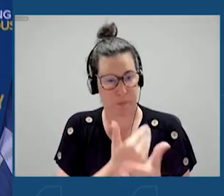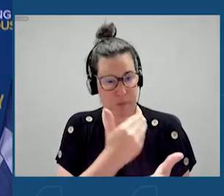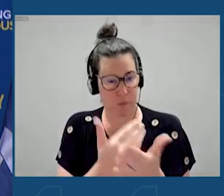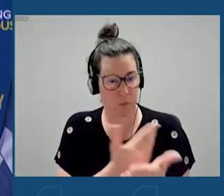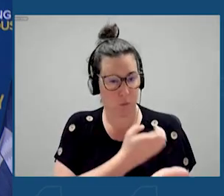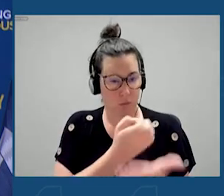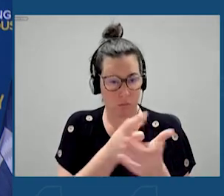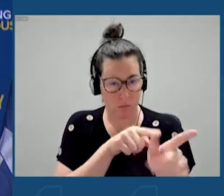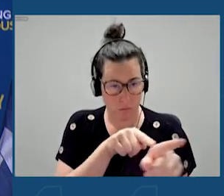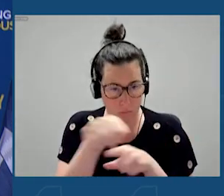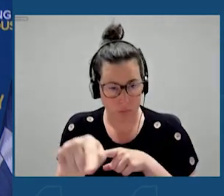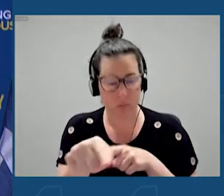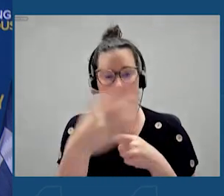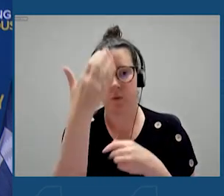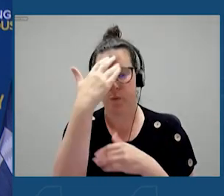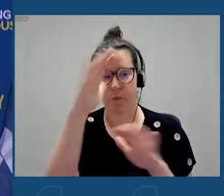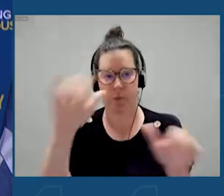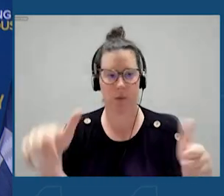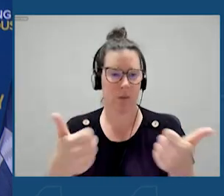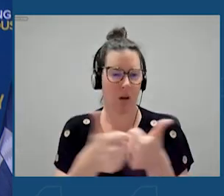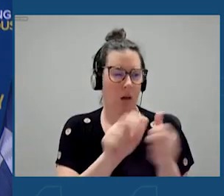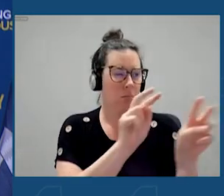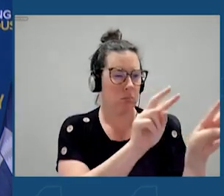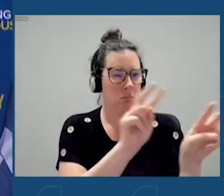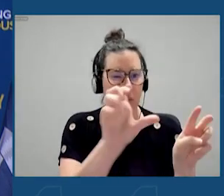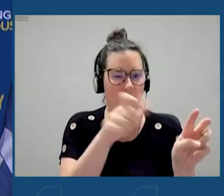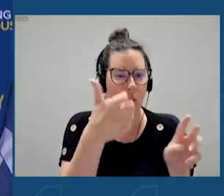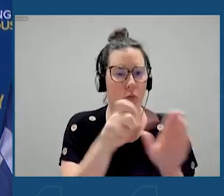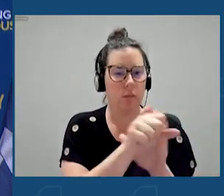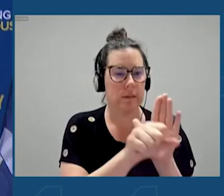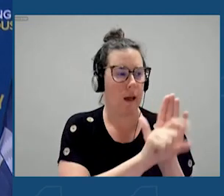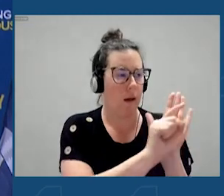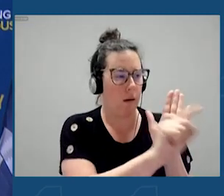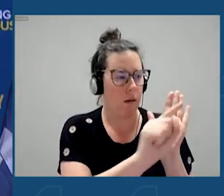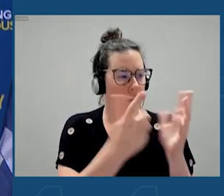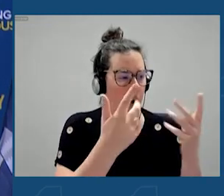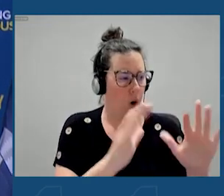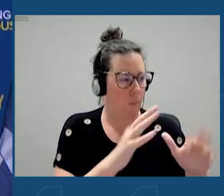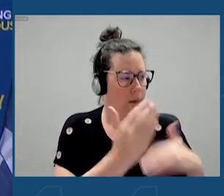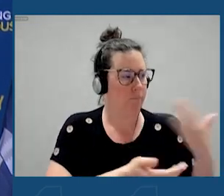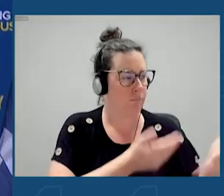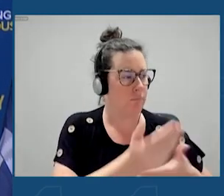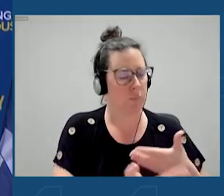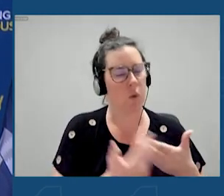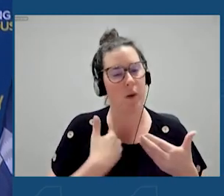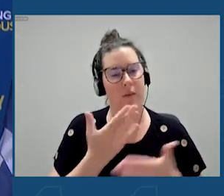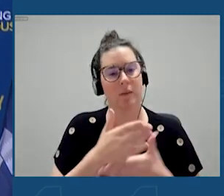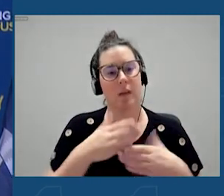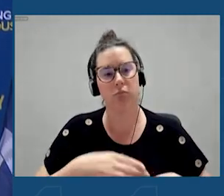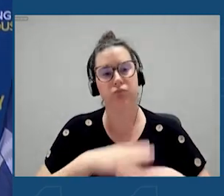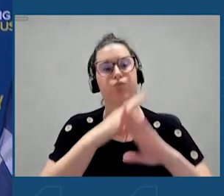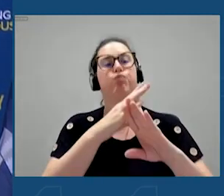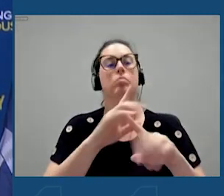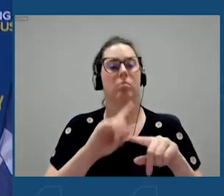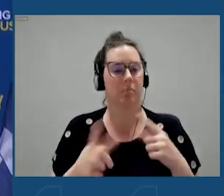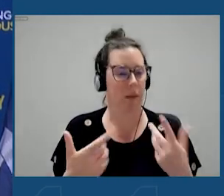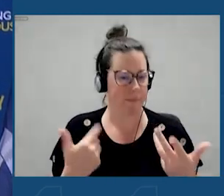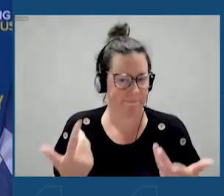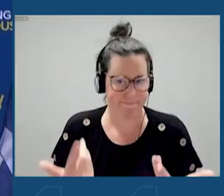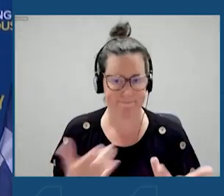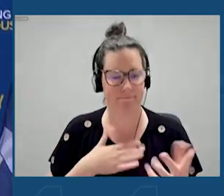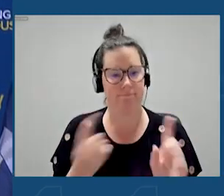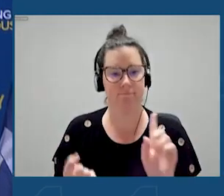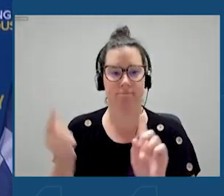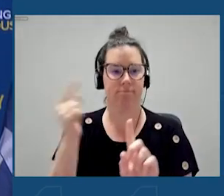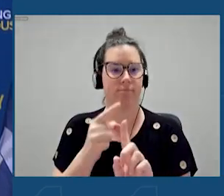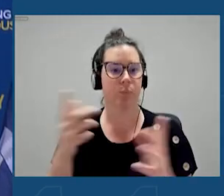knowing that there'd be challenges, you look at every state that has done this, there are always some hurdles and roadblocks. But my number one objective was to